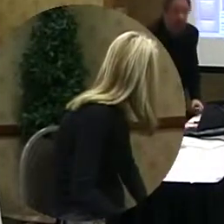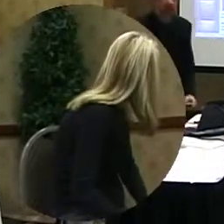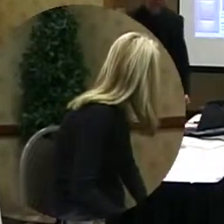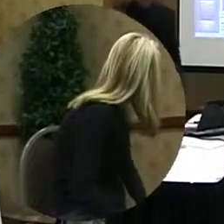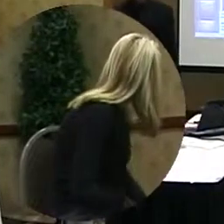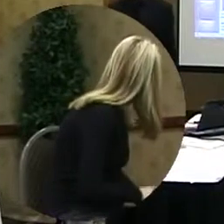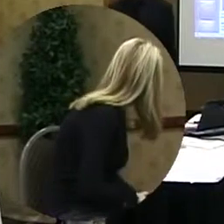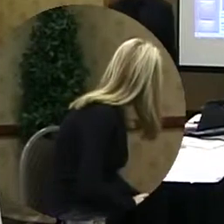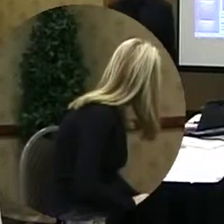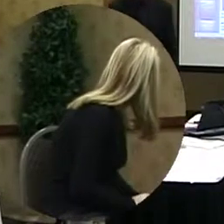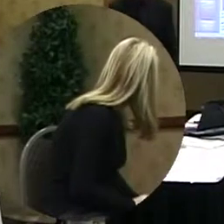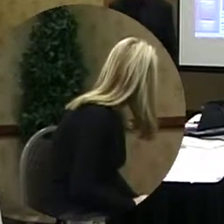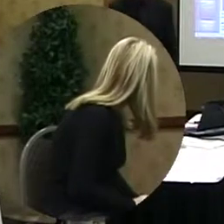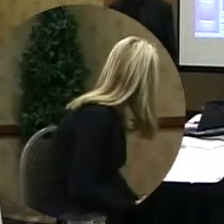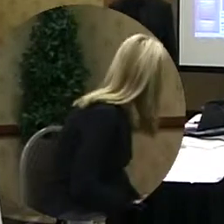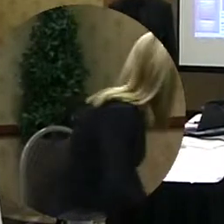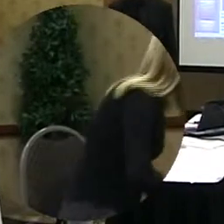You know what we're going to do?